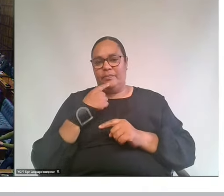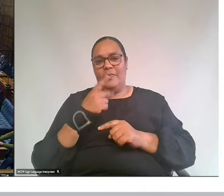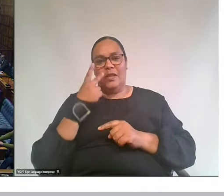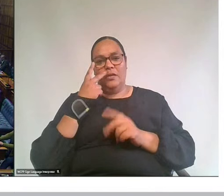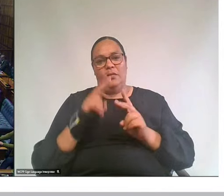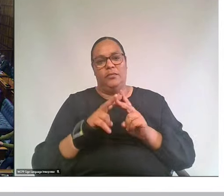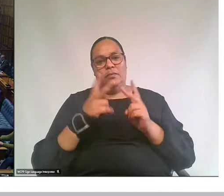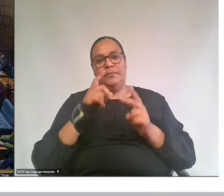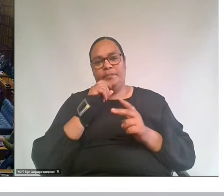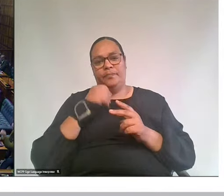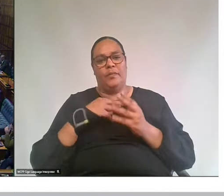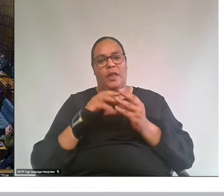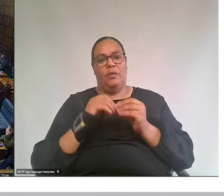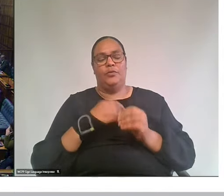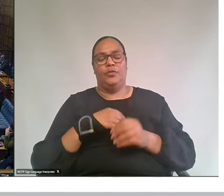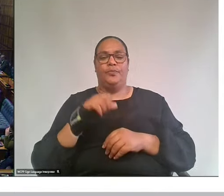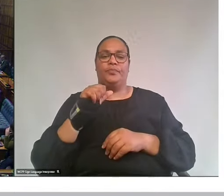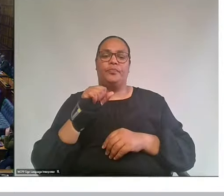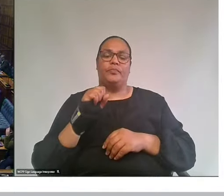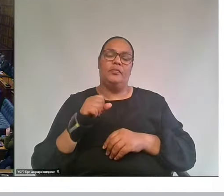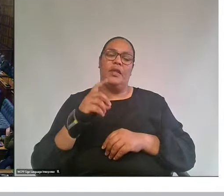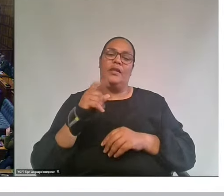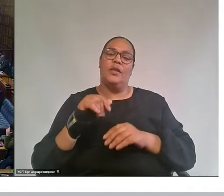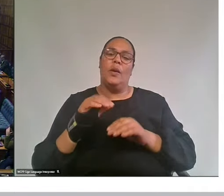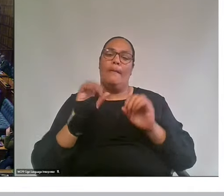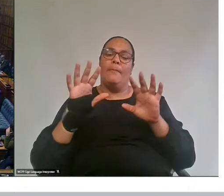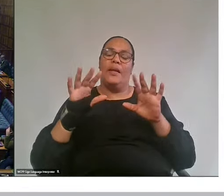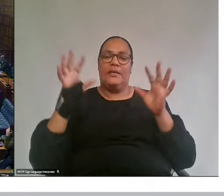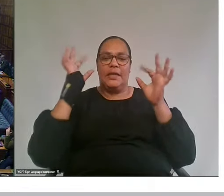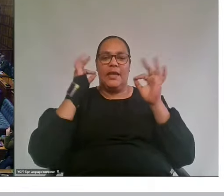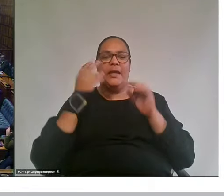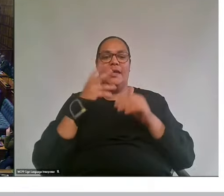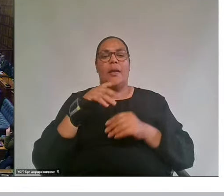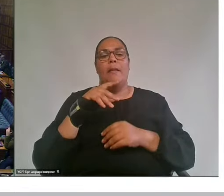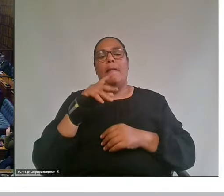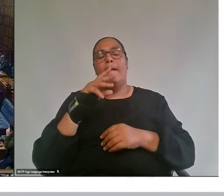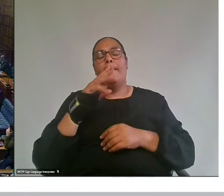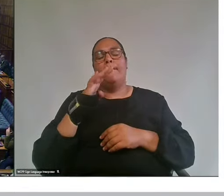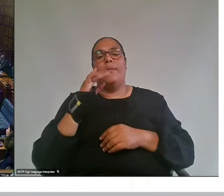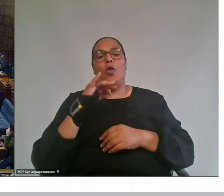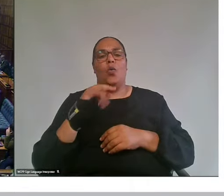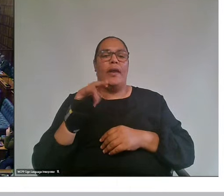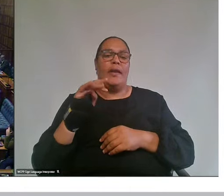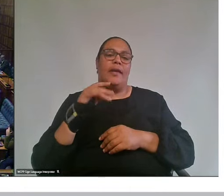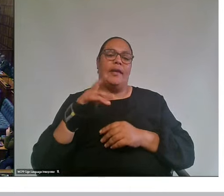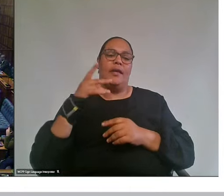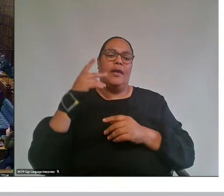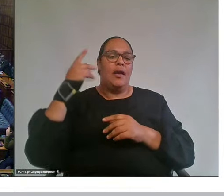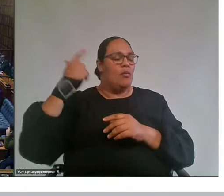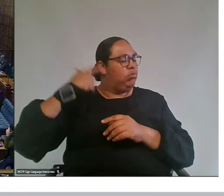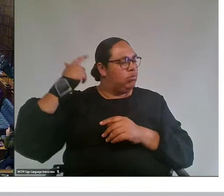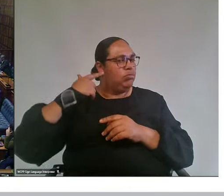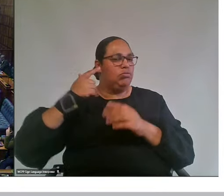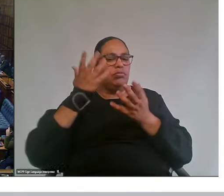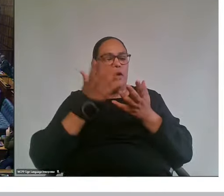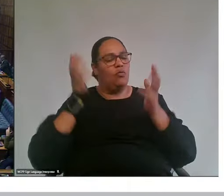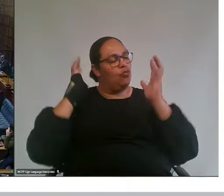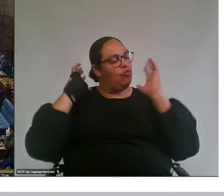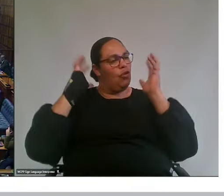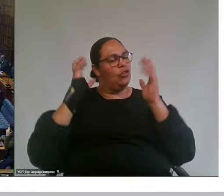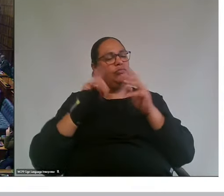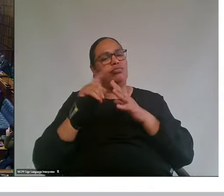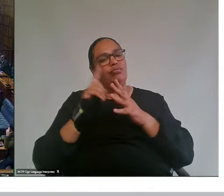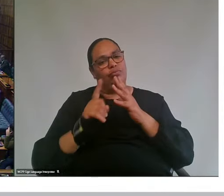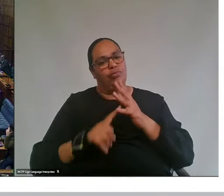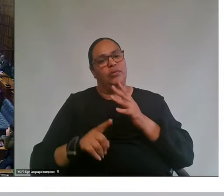difference that we made to aand of amazing here inqu by providing blow drying hair drying stands and a generator and wash basins the difference made